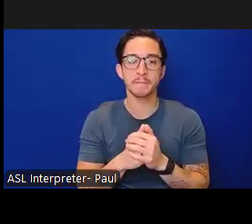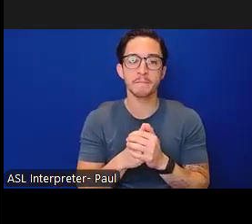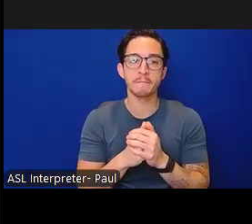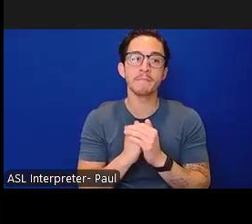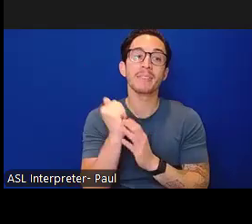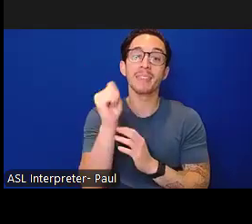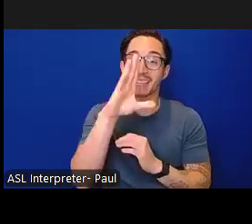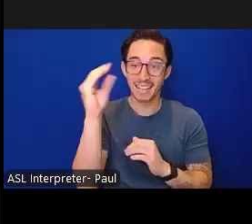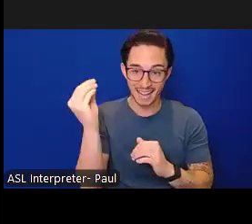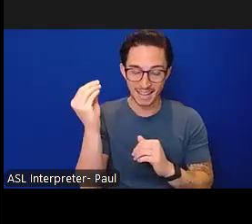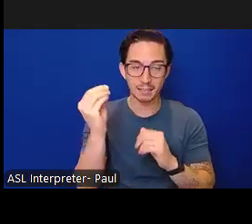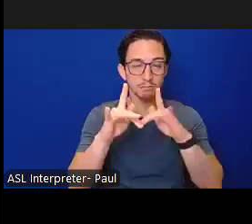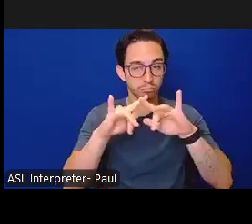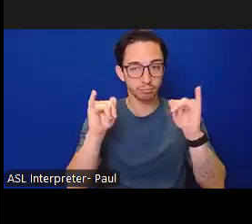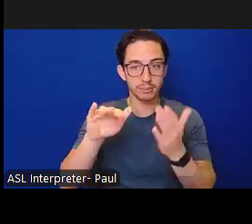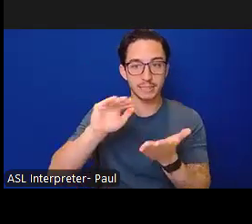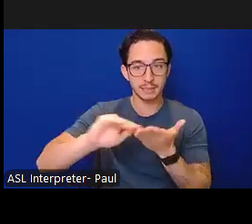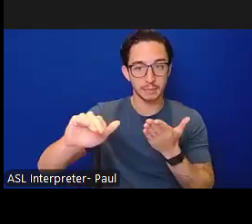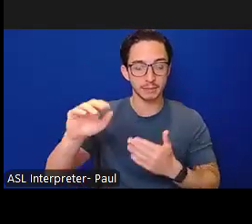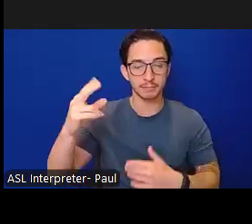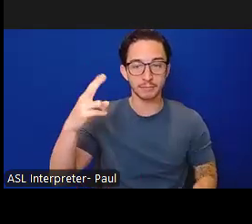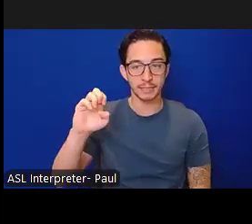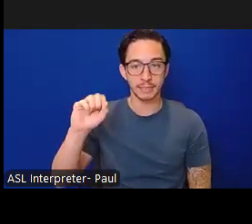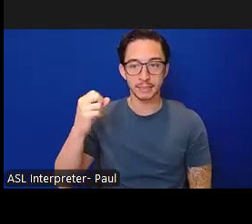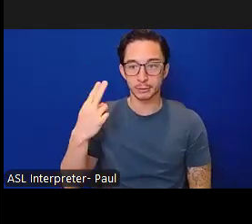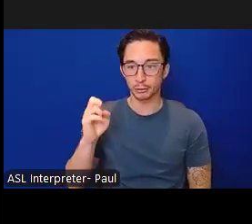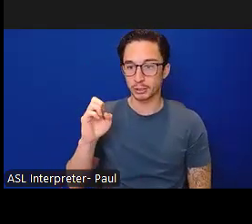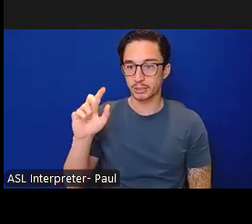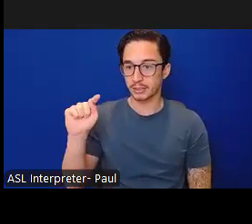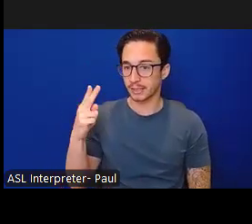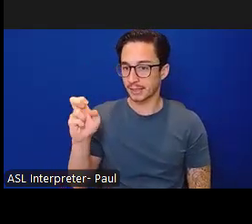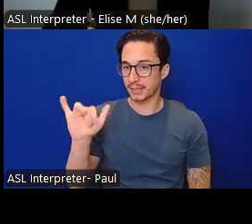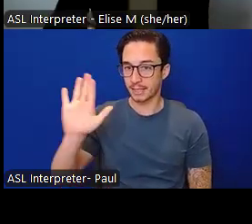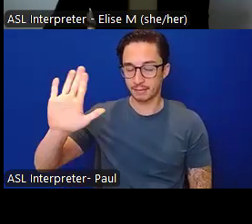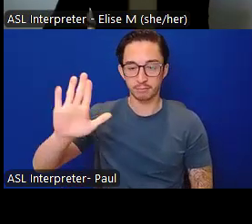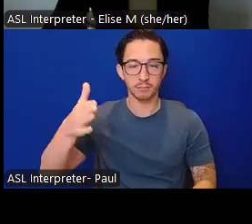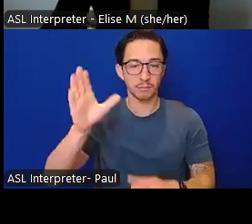and dismissing he, she, they's cultural beliefs.